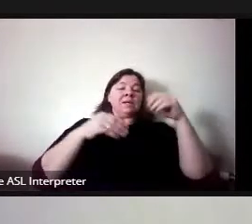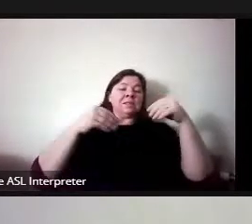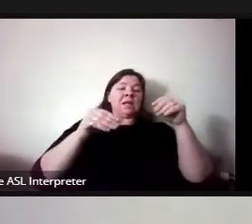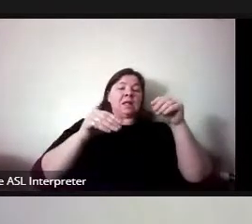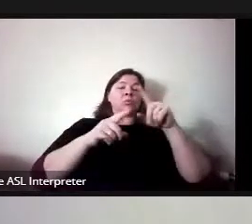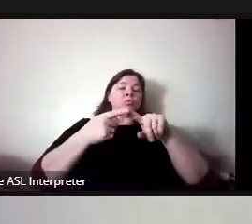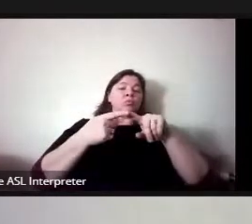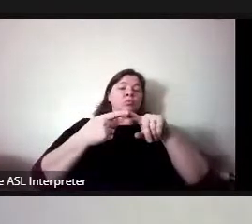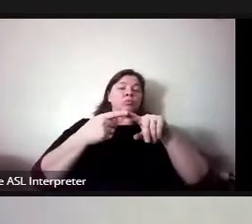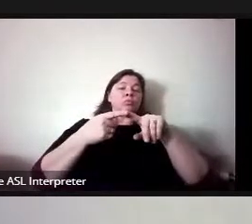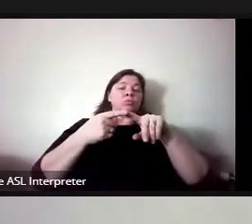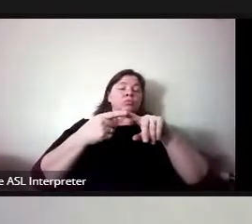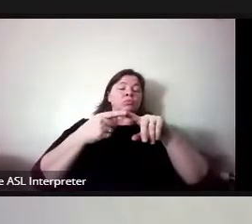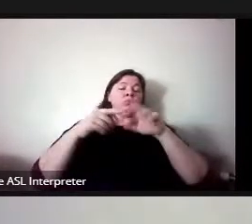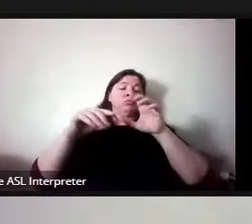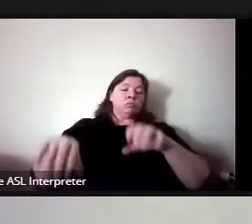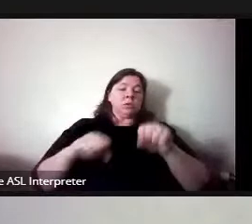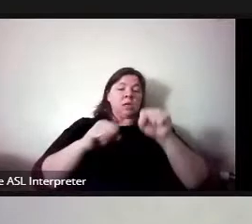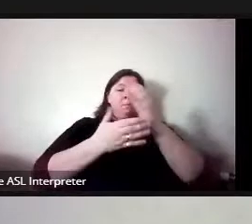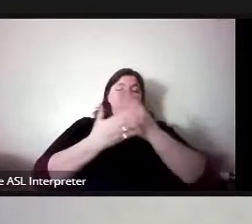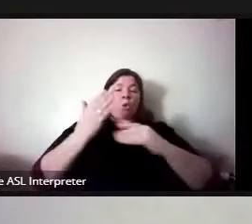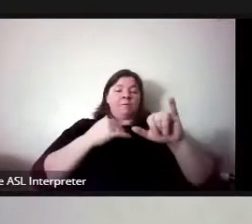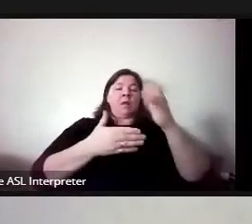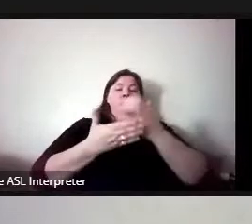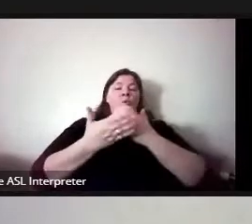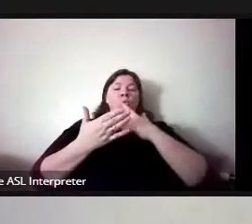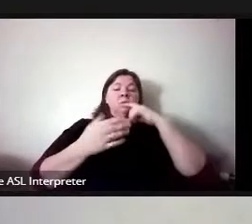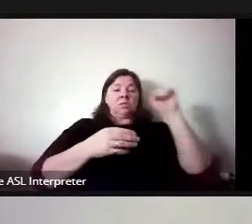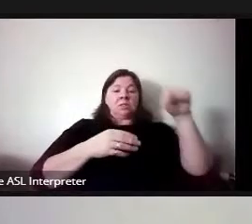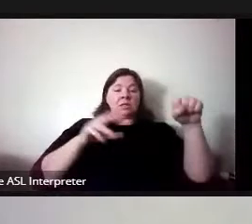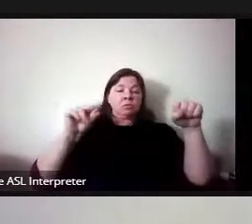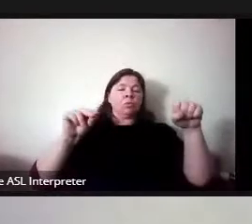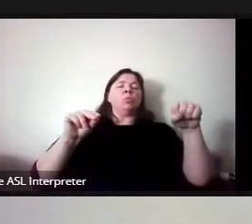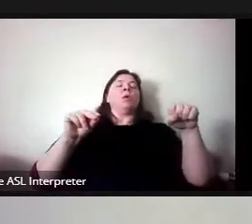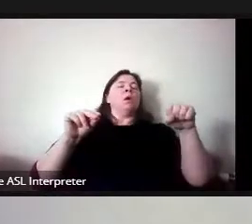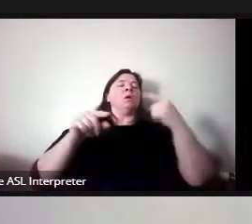or not? Yes, yes, definitely. Okay, right. Thank you.